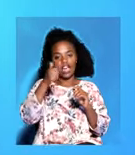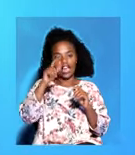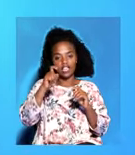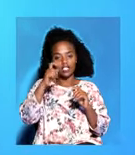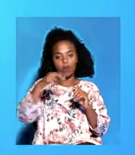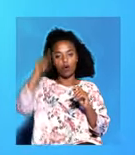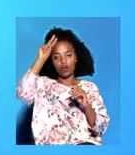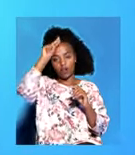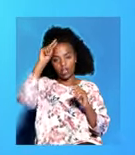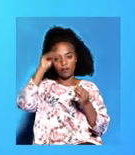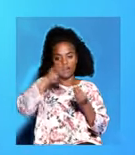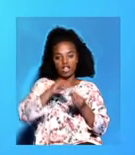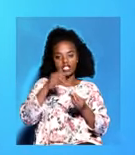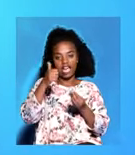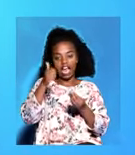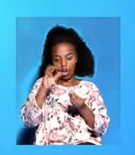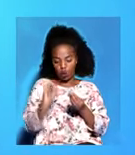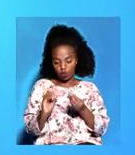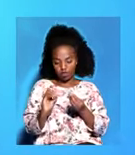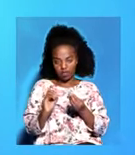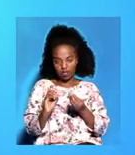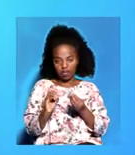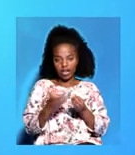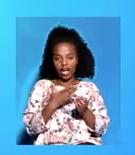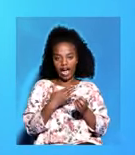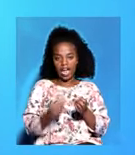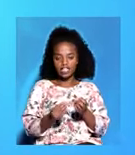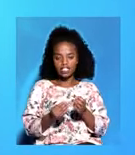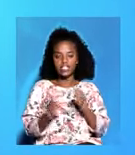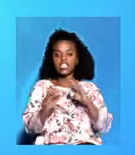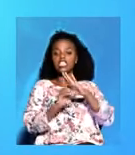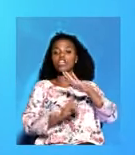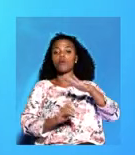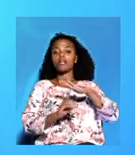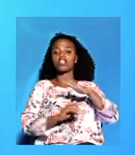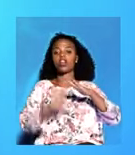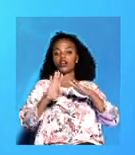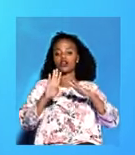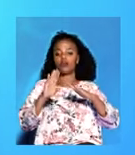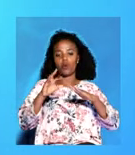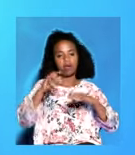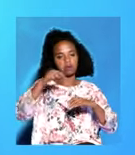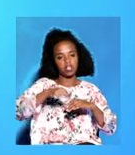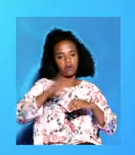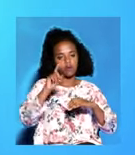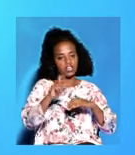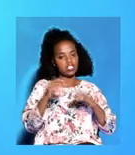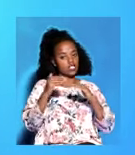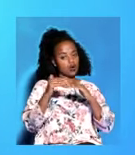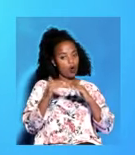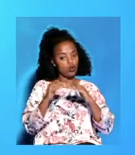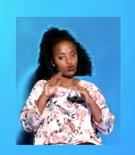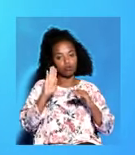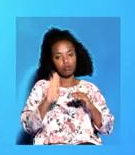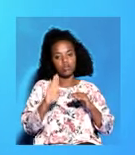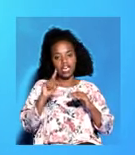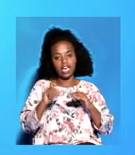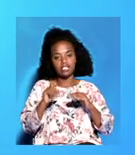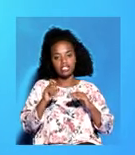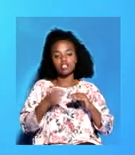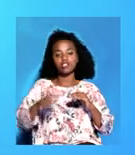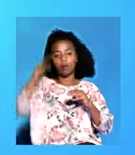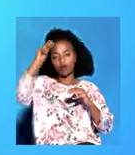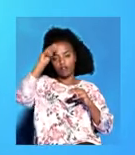n plus up to a naught, and the denominator or q of x is equal to bx the power of